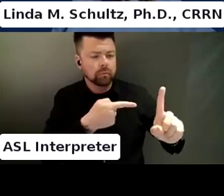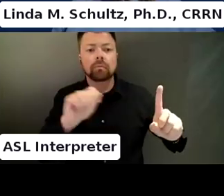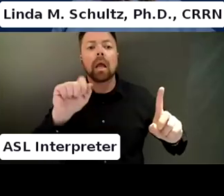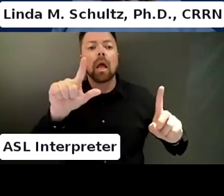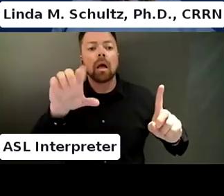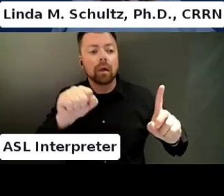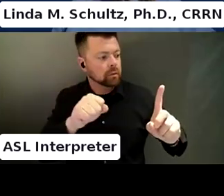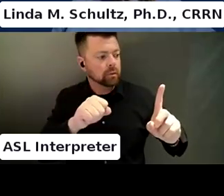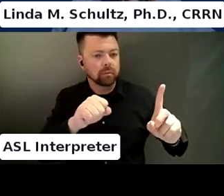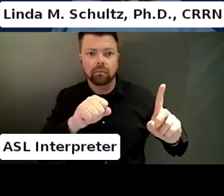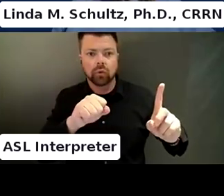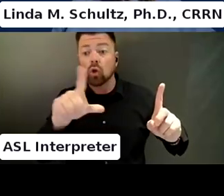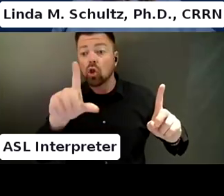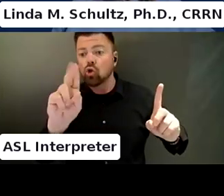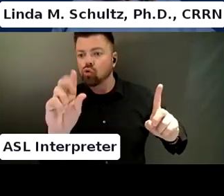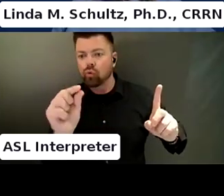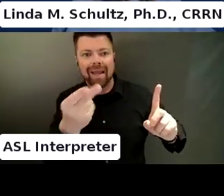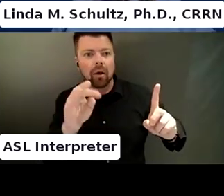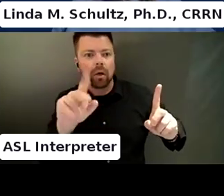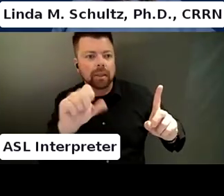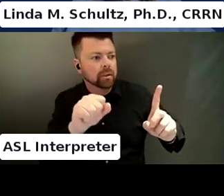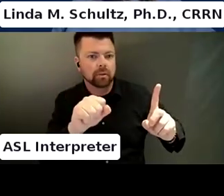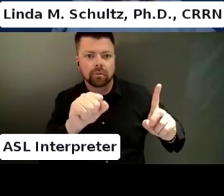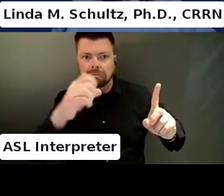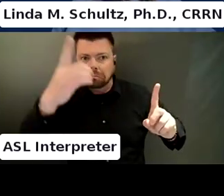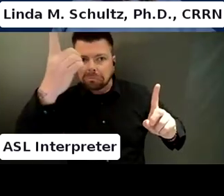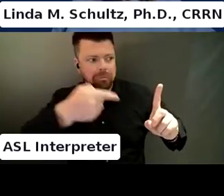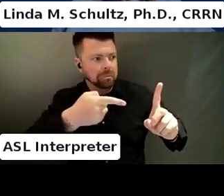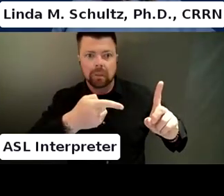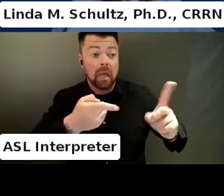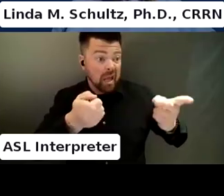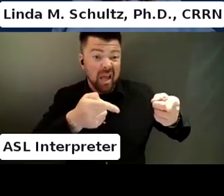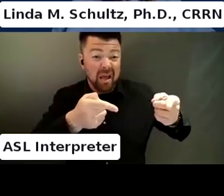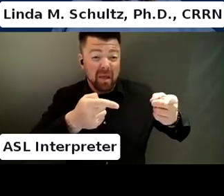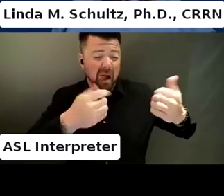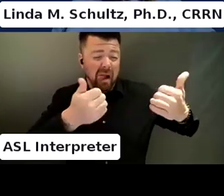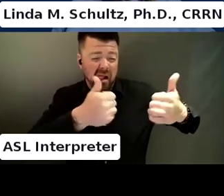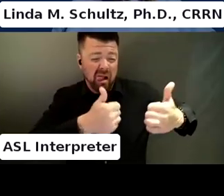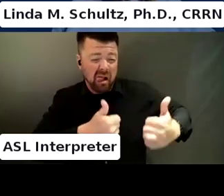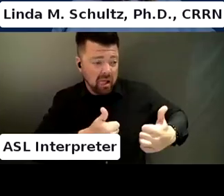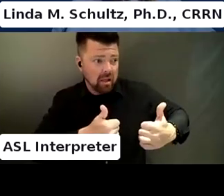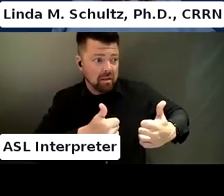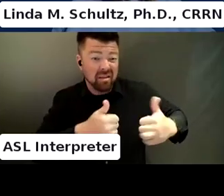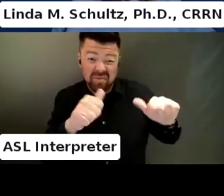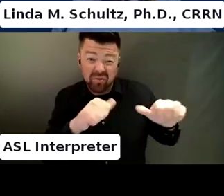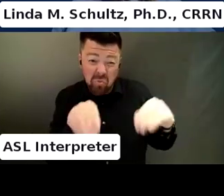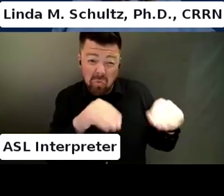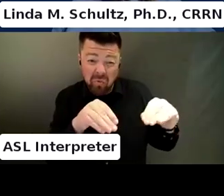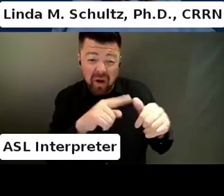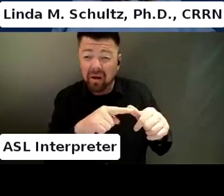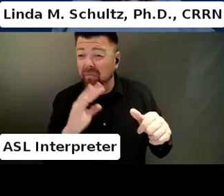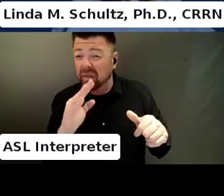lateral sclerosis or Lou Gehrig's disease, progressively can lose the ability to move and to speak. If we think